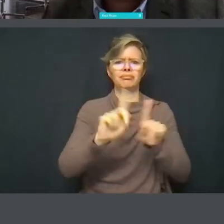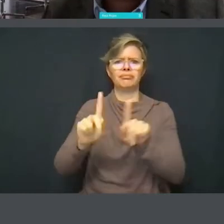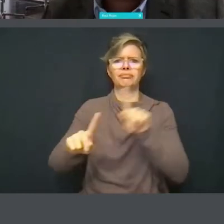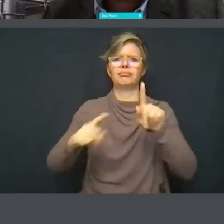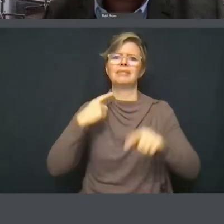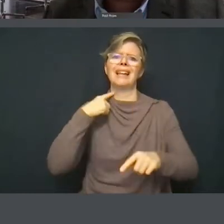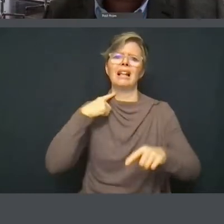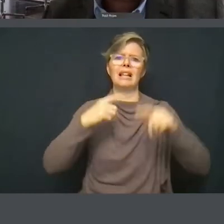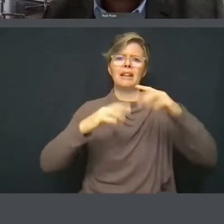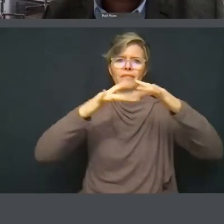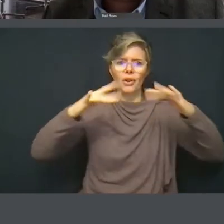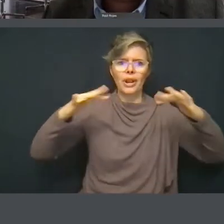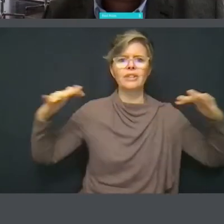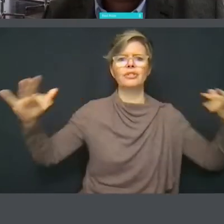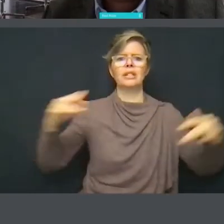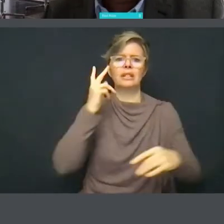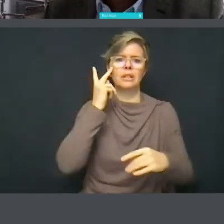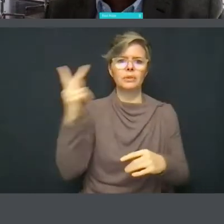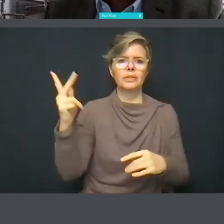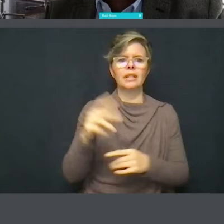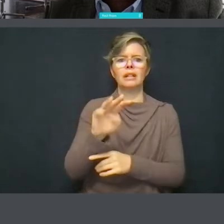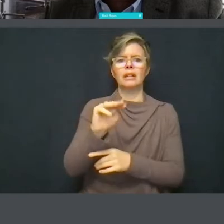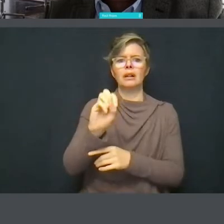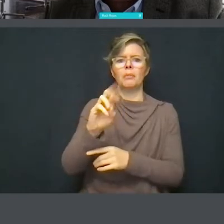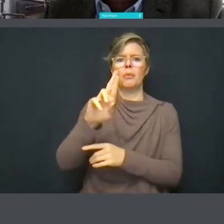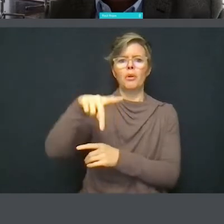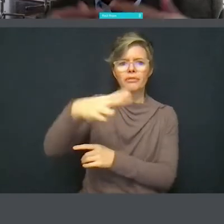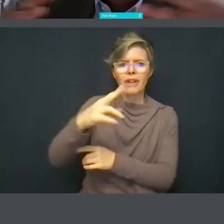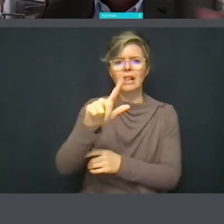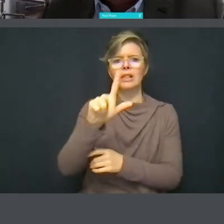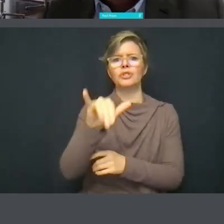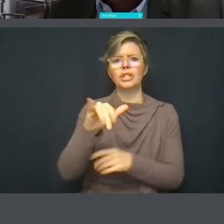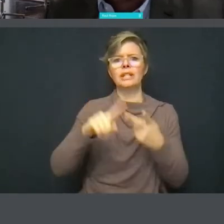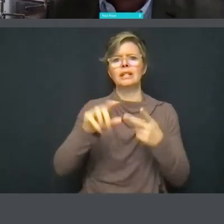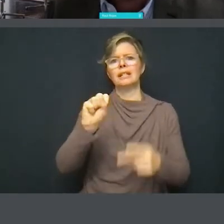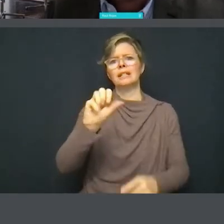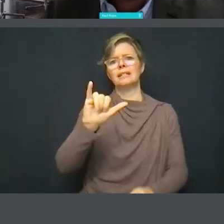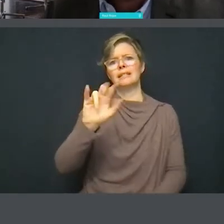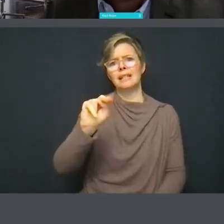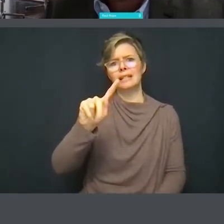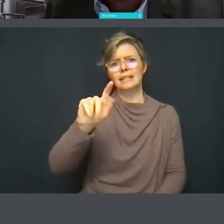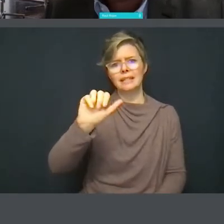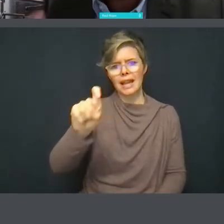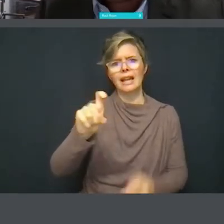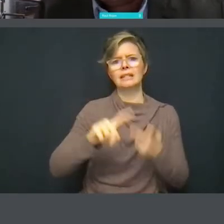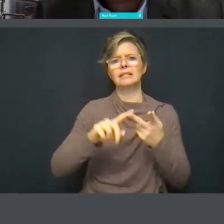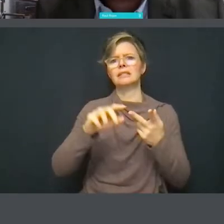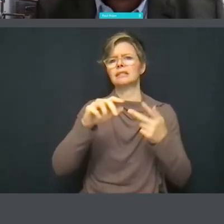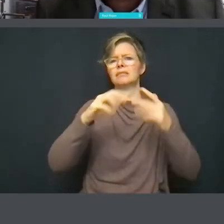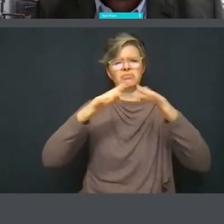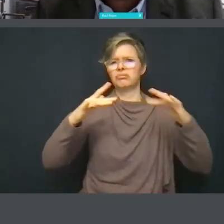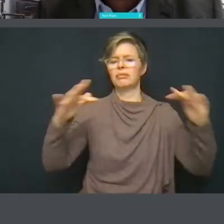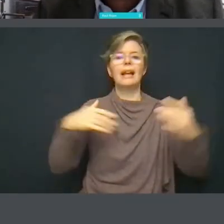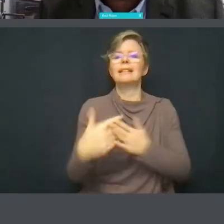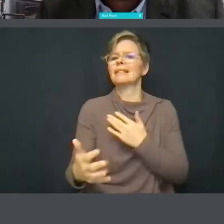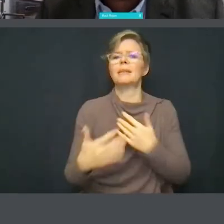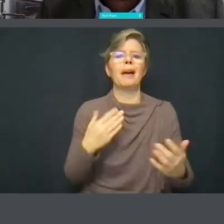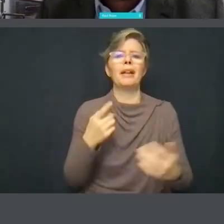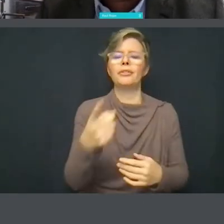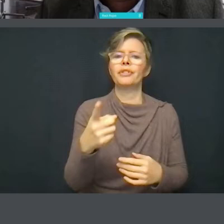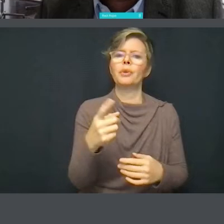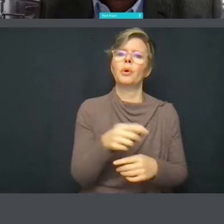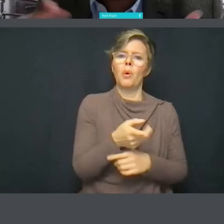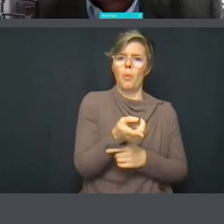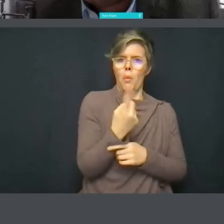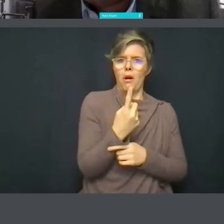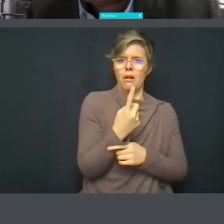so on and so forth. And it doesn't matter if you're a monolingual speaker of whatever, or if you're a dual language learner